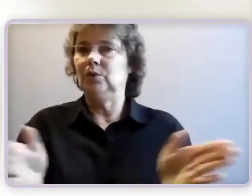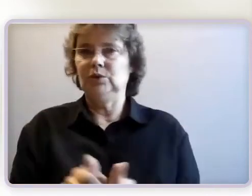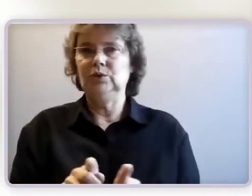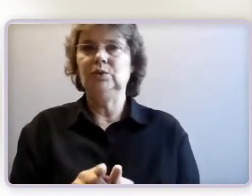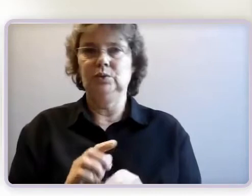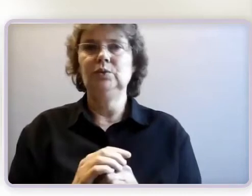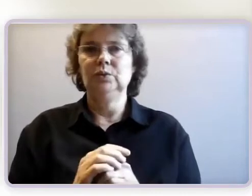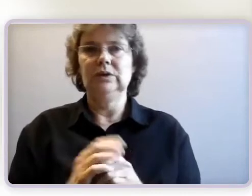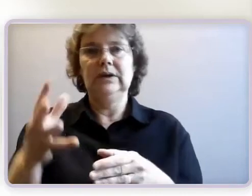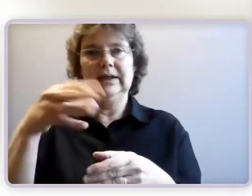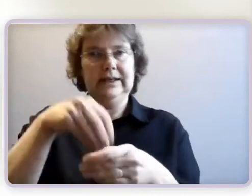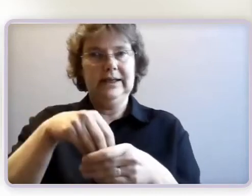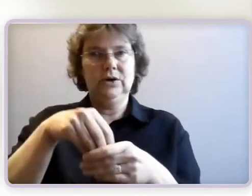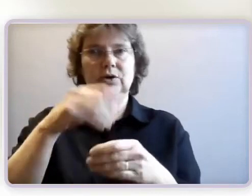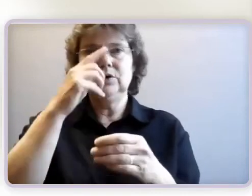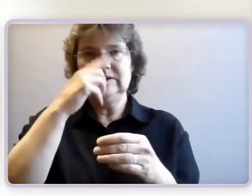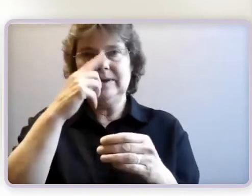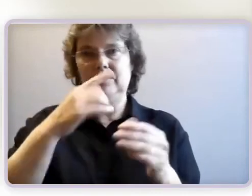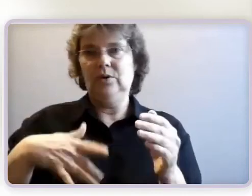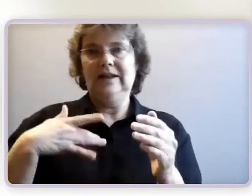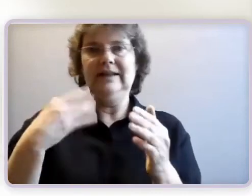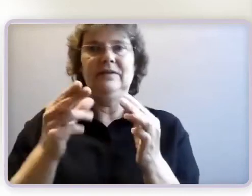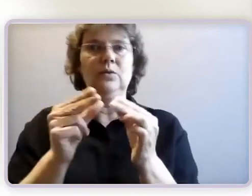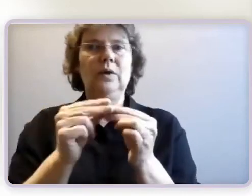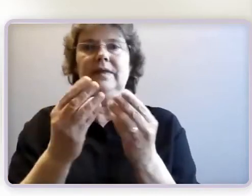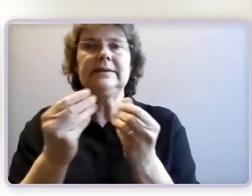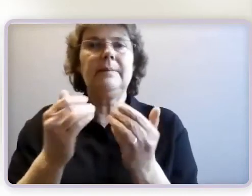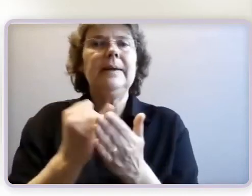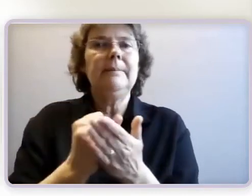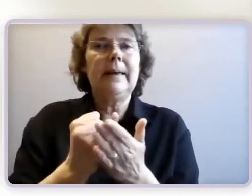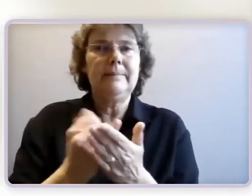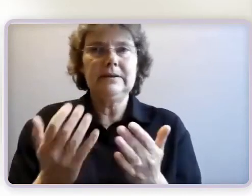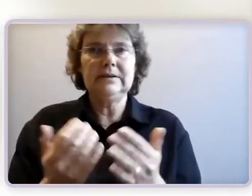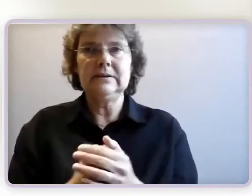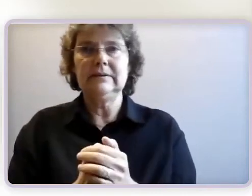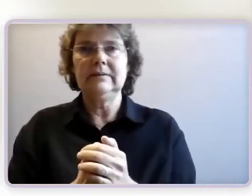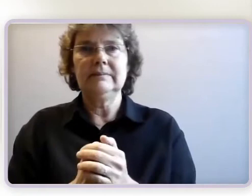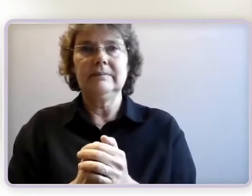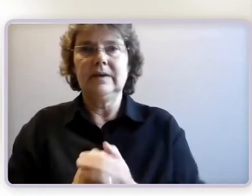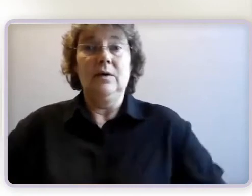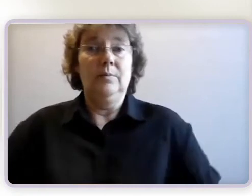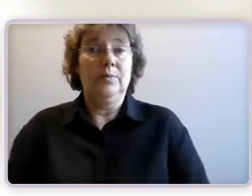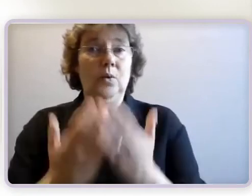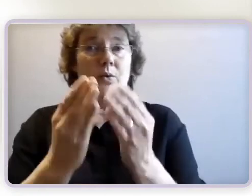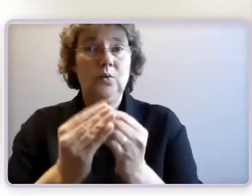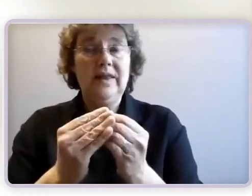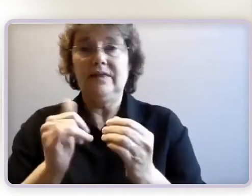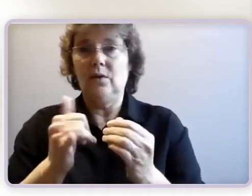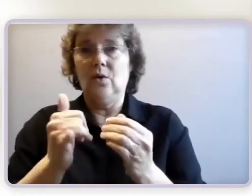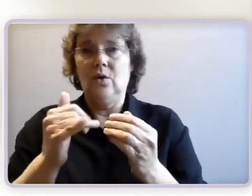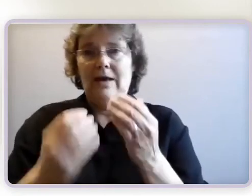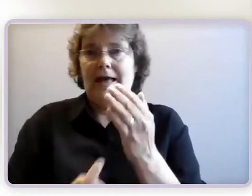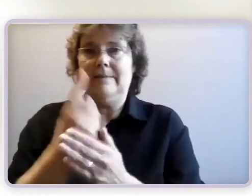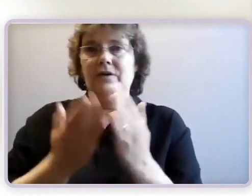It includes people living with an impairment, existing at birth or acquired through illness,